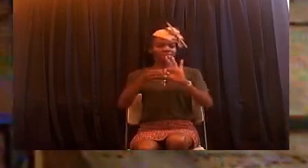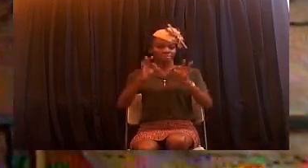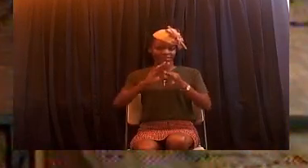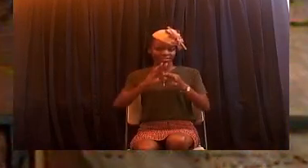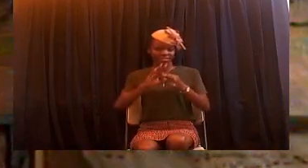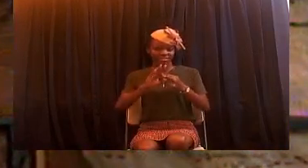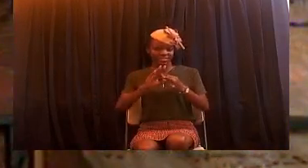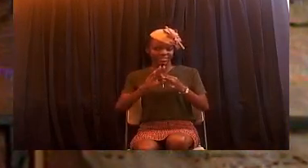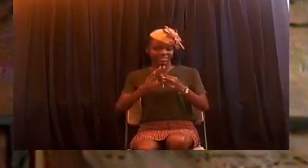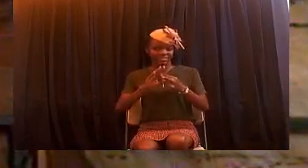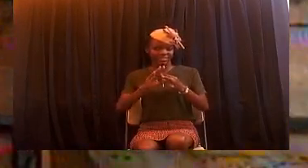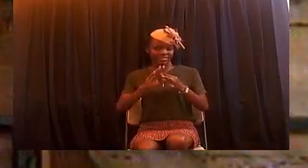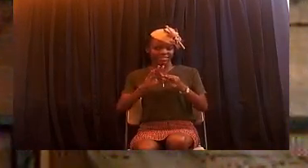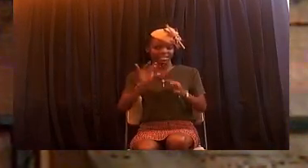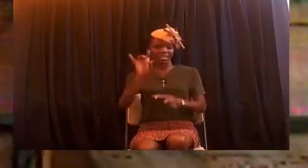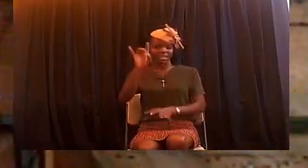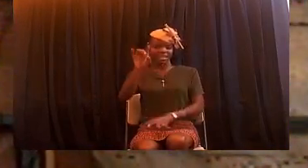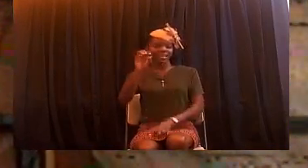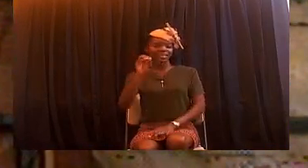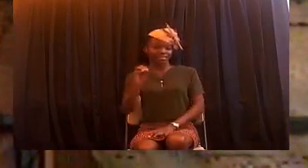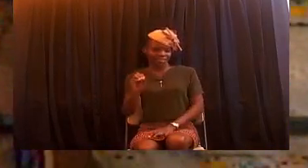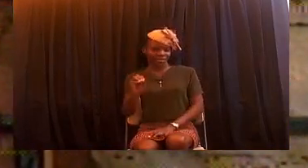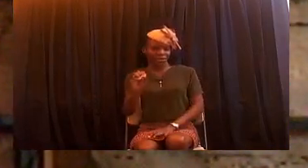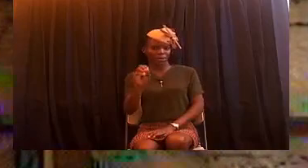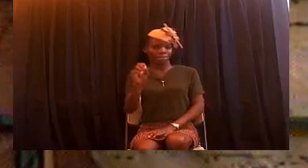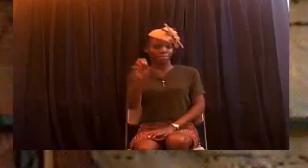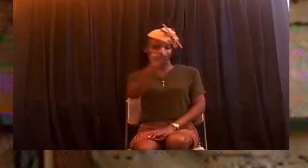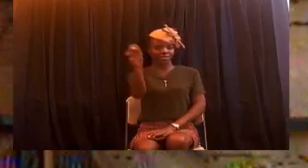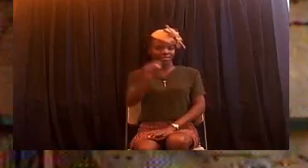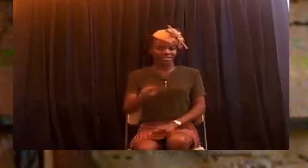80% of your issues will go away.